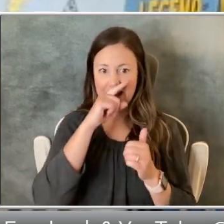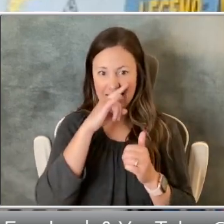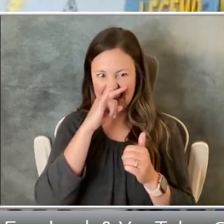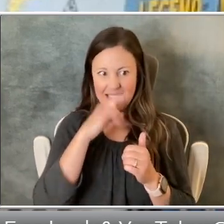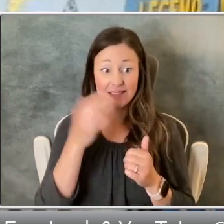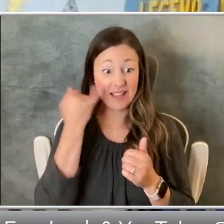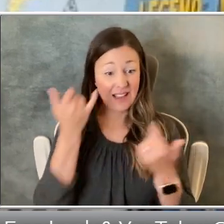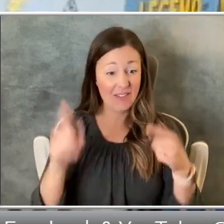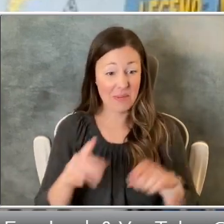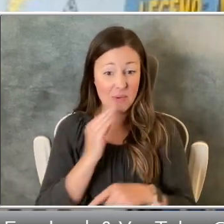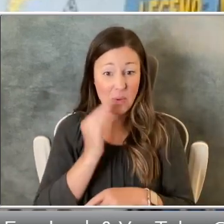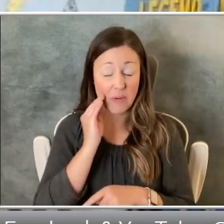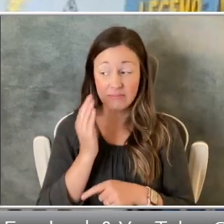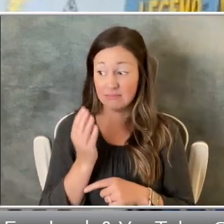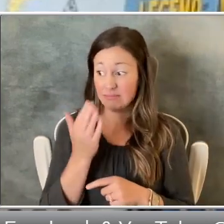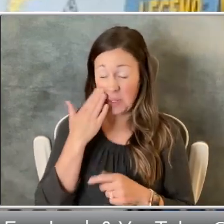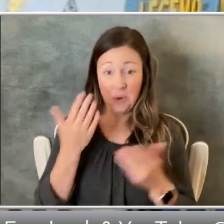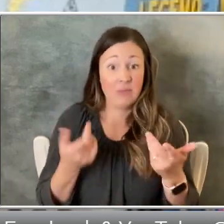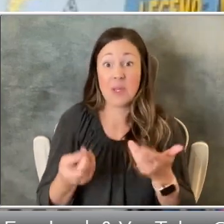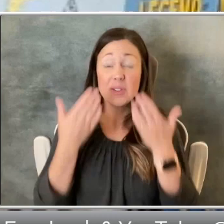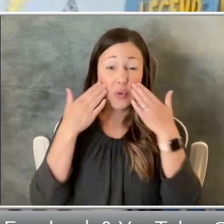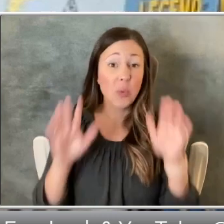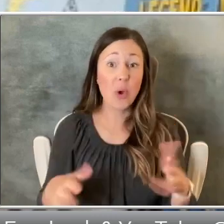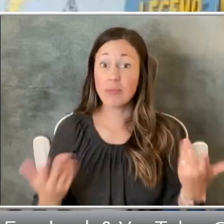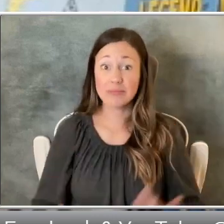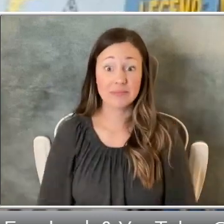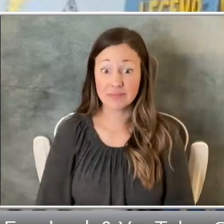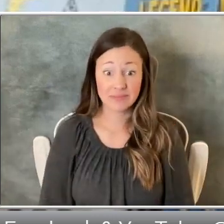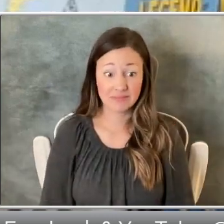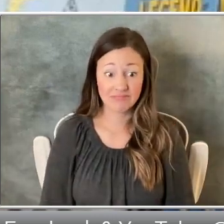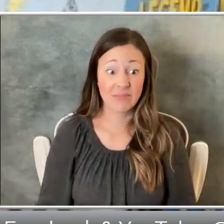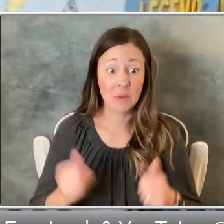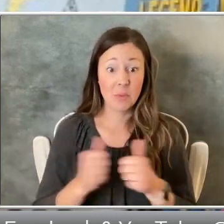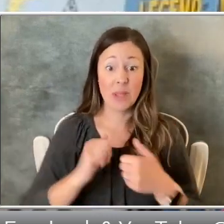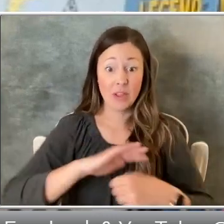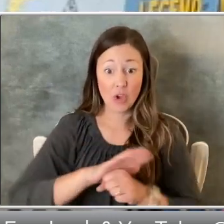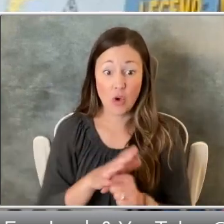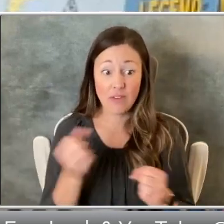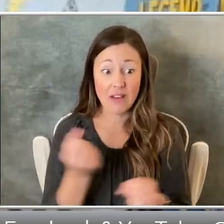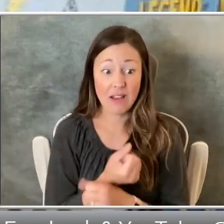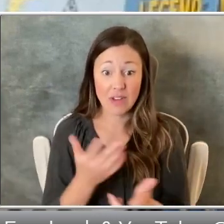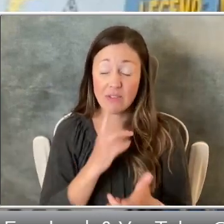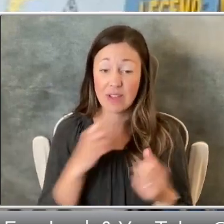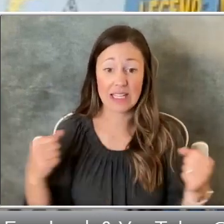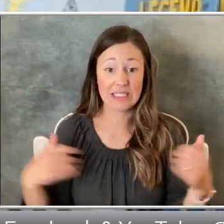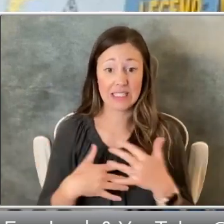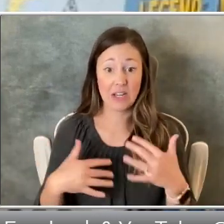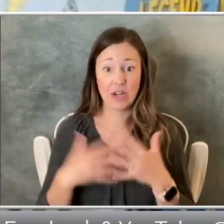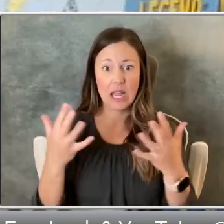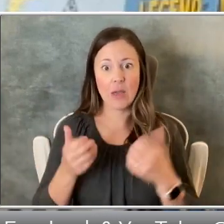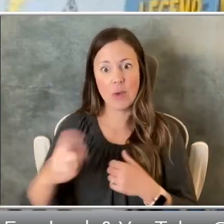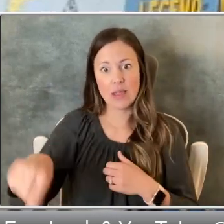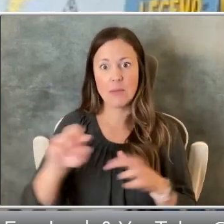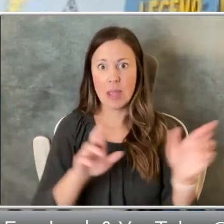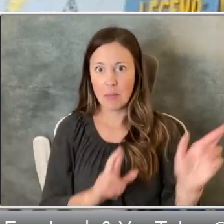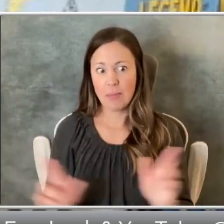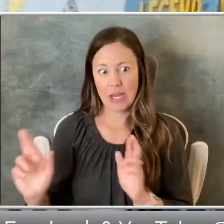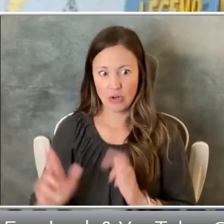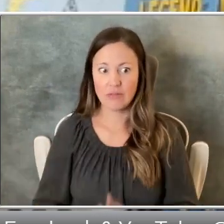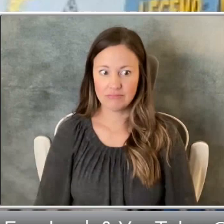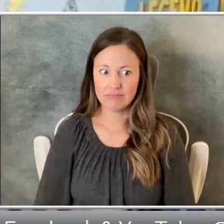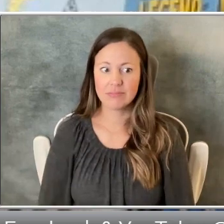you don't know these days. And with COVID and all the things, it's just scary. I want them to be prepared, I